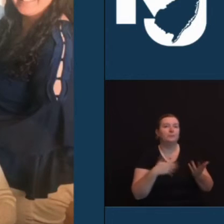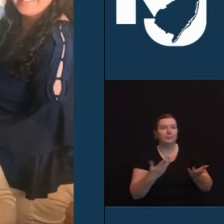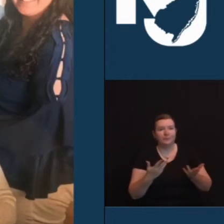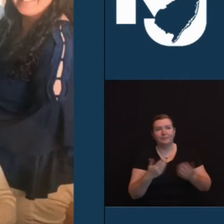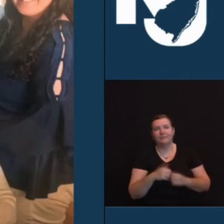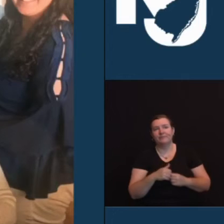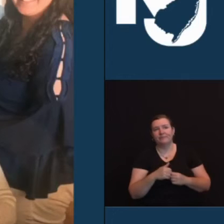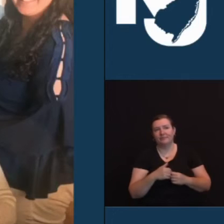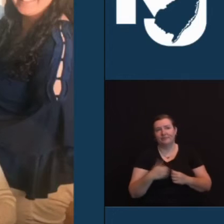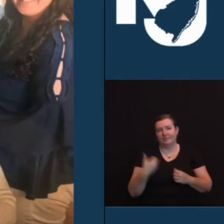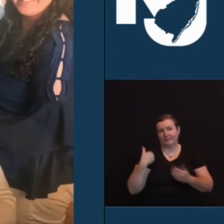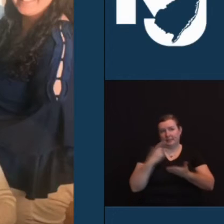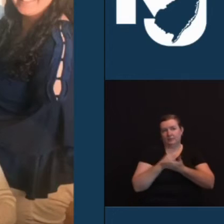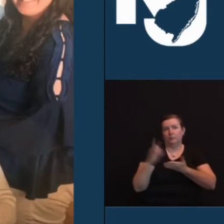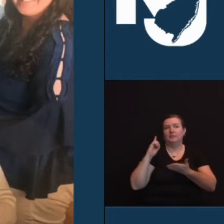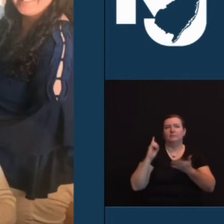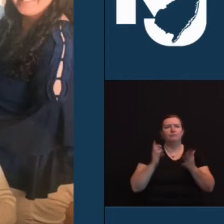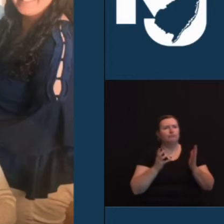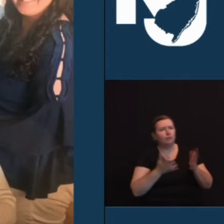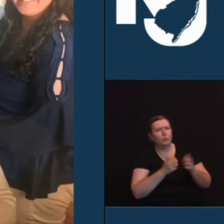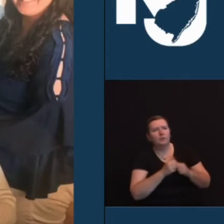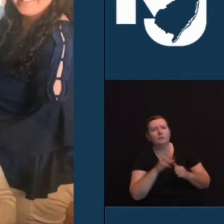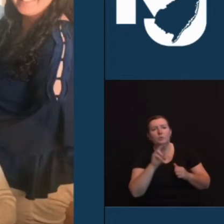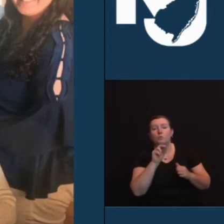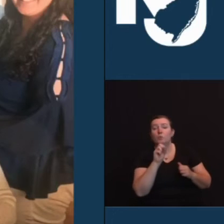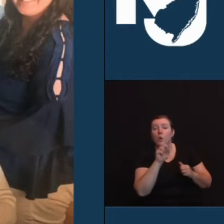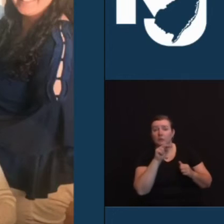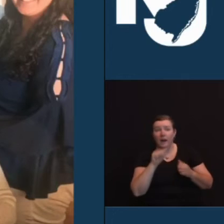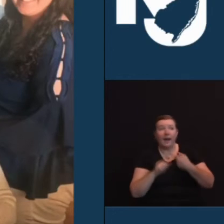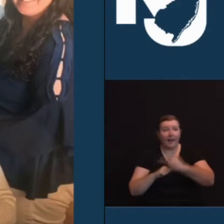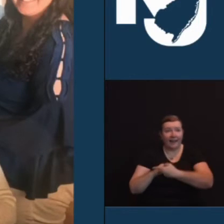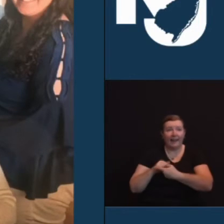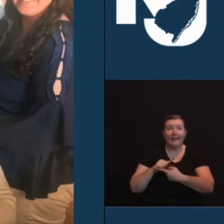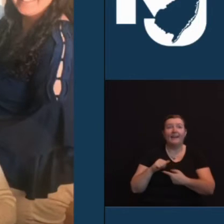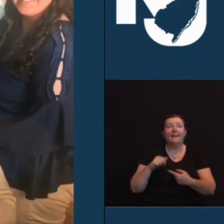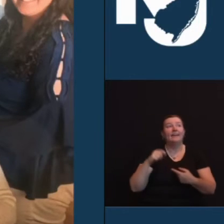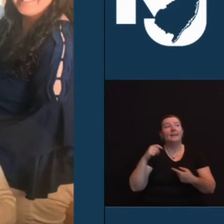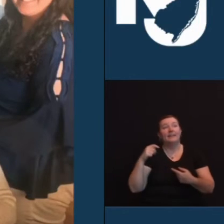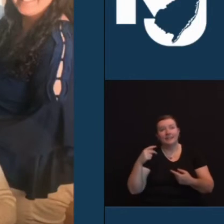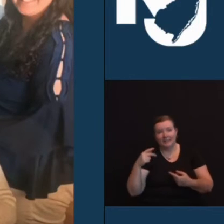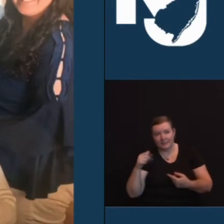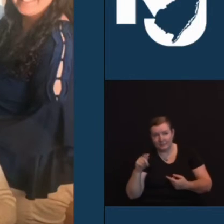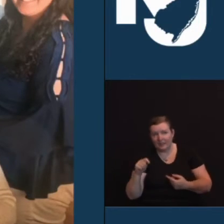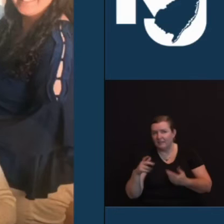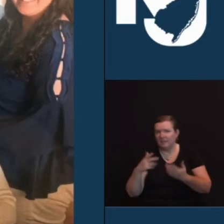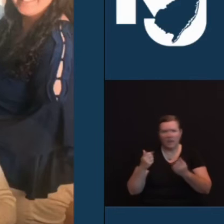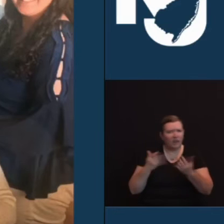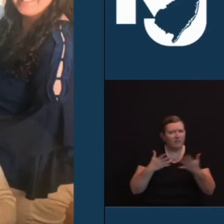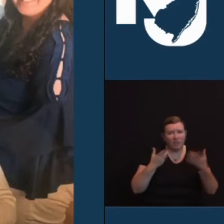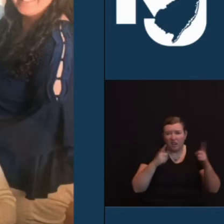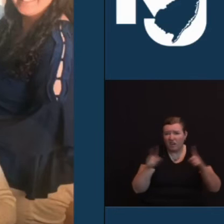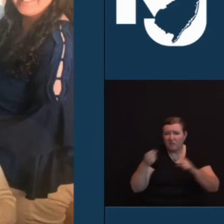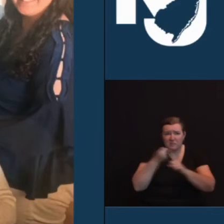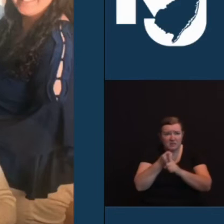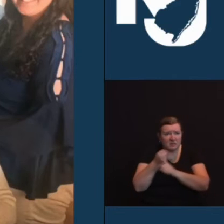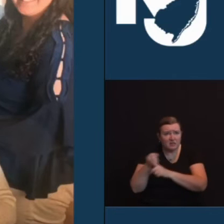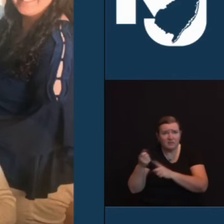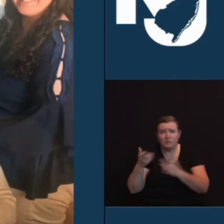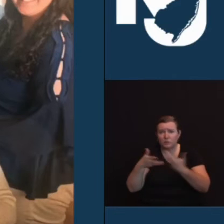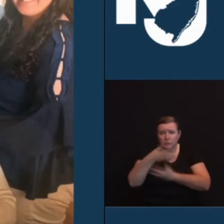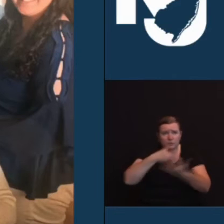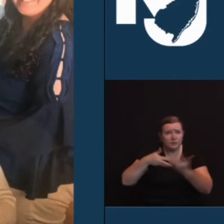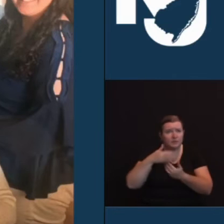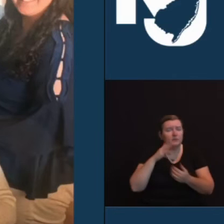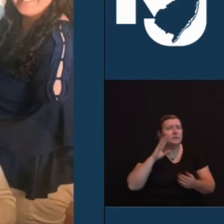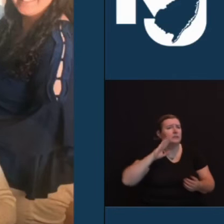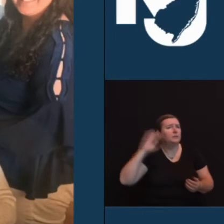Pat, and even with all that's going on around us, I know that we're going to beat this virus and get back to where Enjoy Your Party is once again back